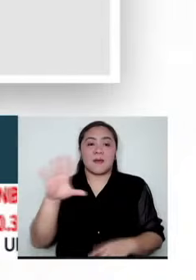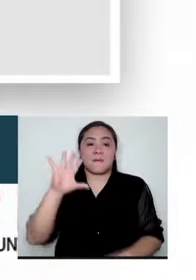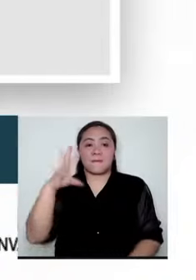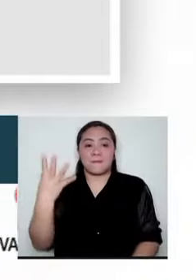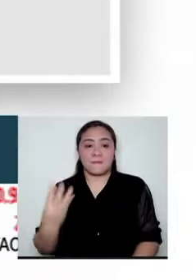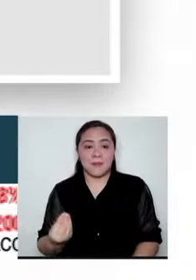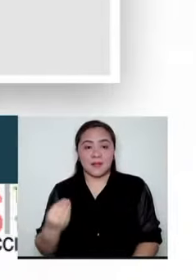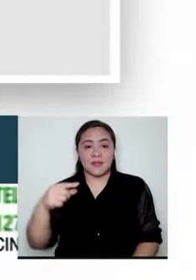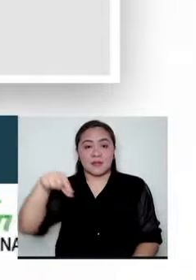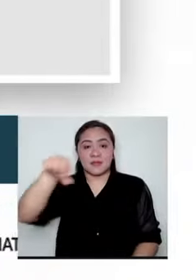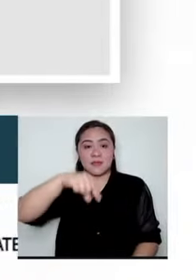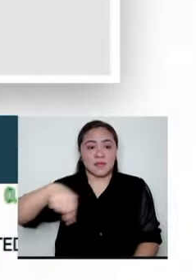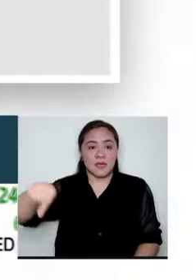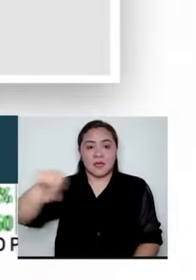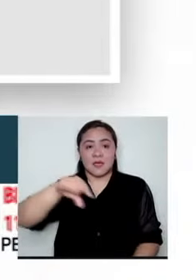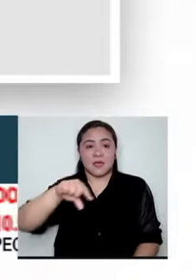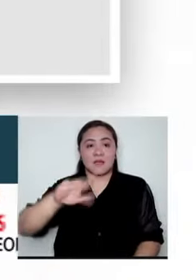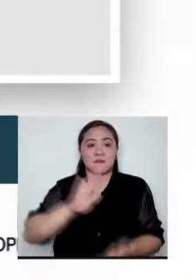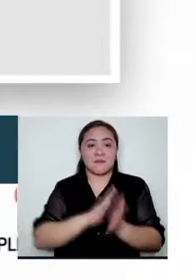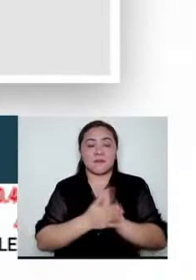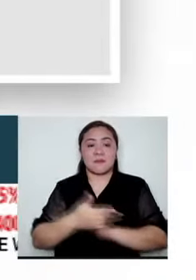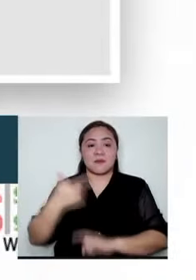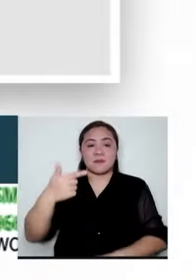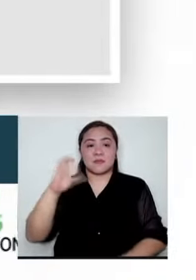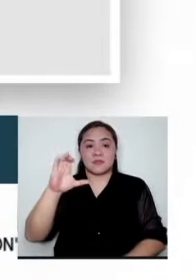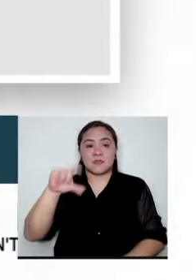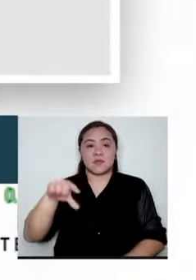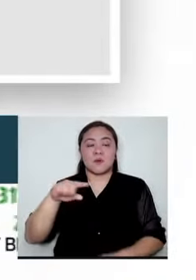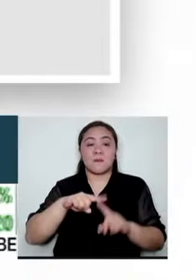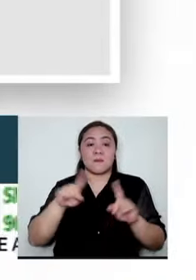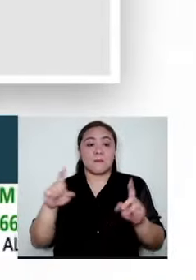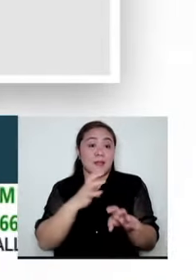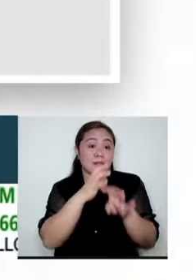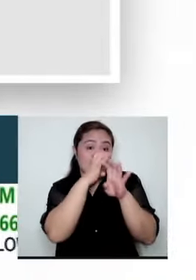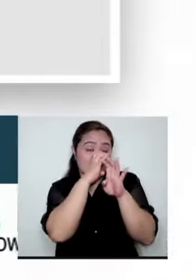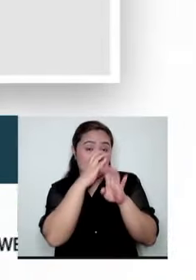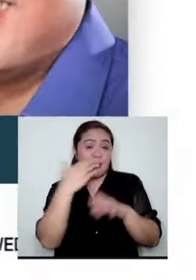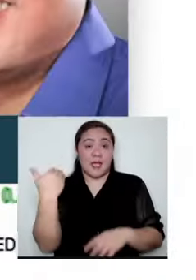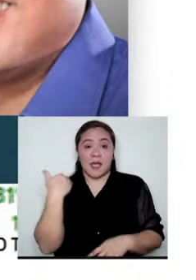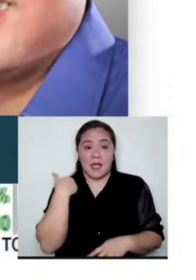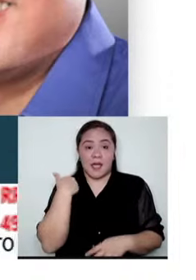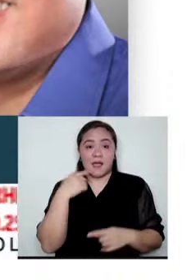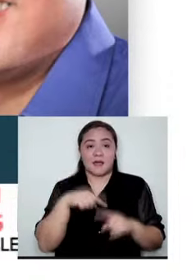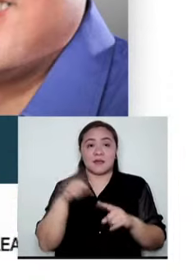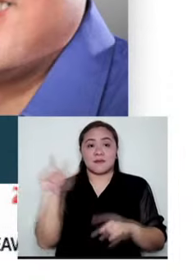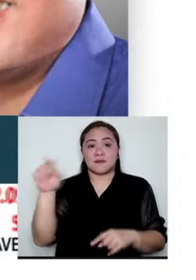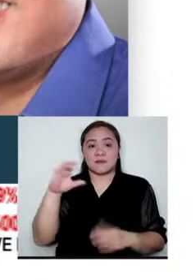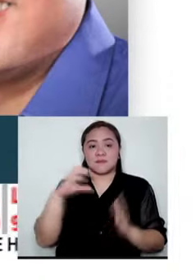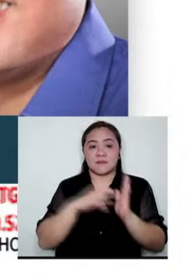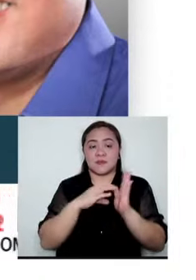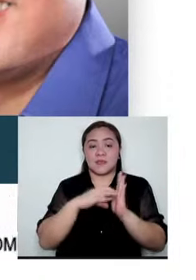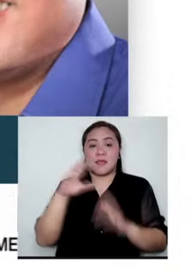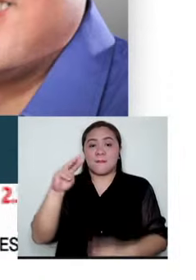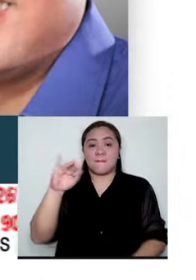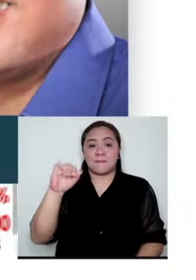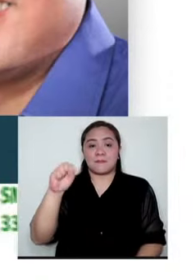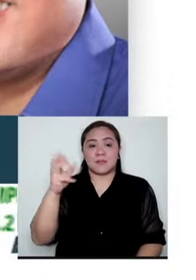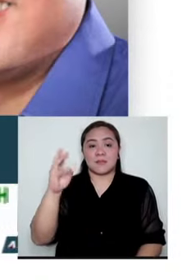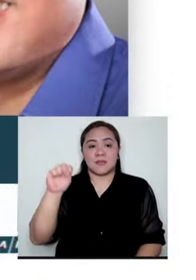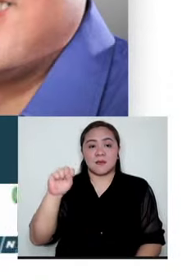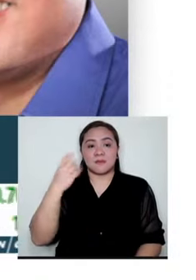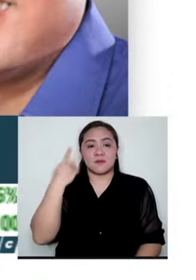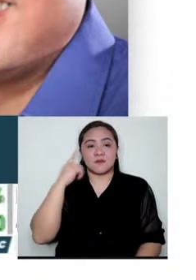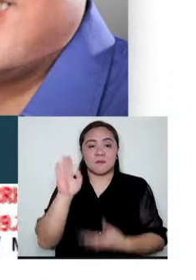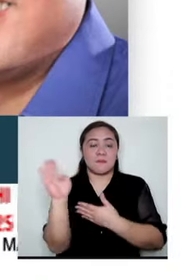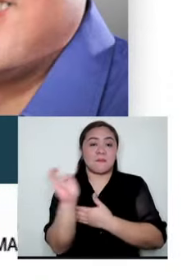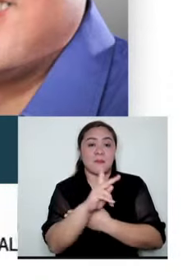placed under general community quarantine with heightened restrictions. As for Hingoog City in Misamis Oriental, it will return